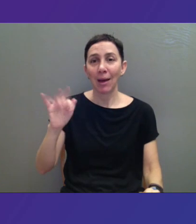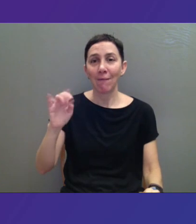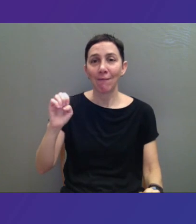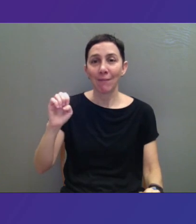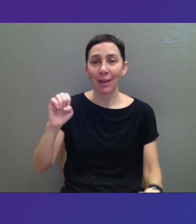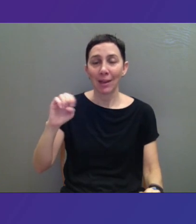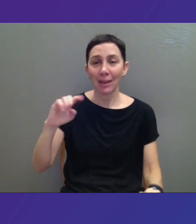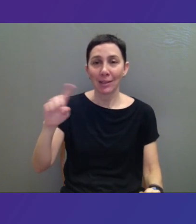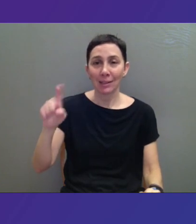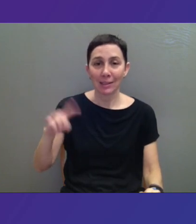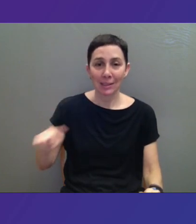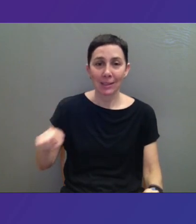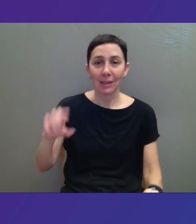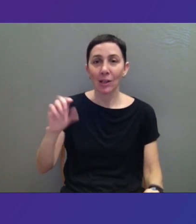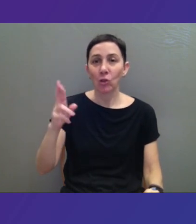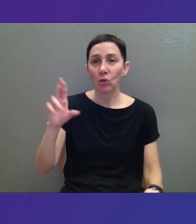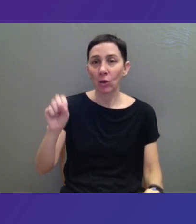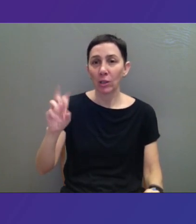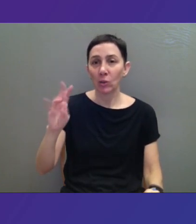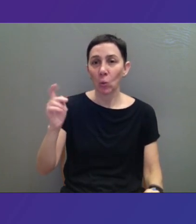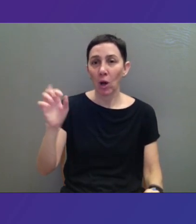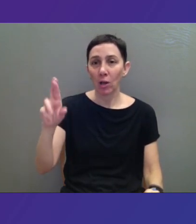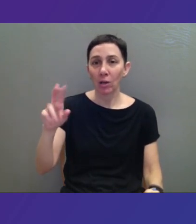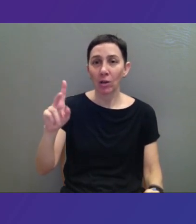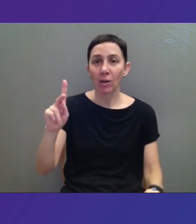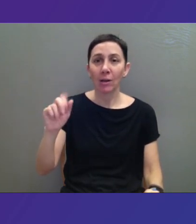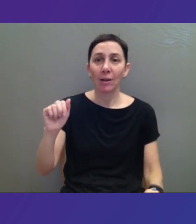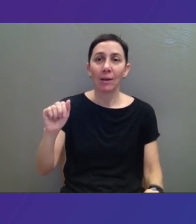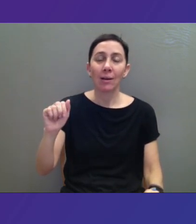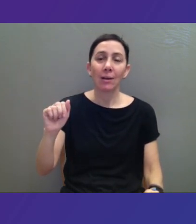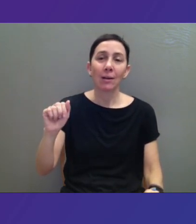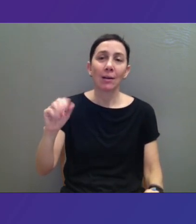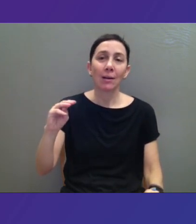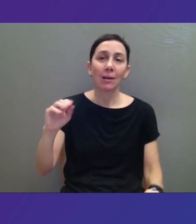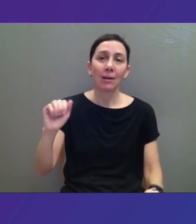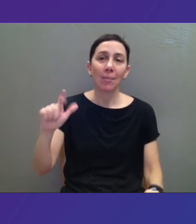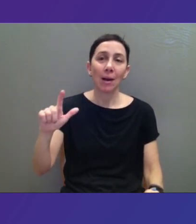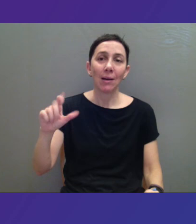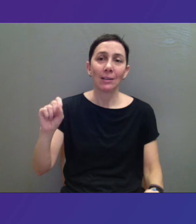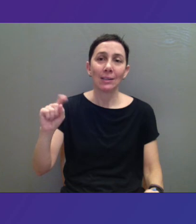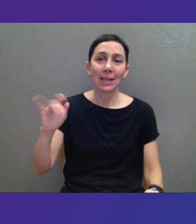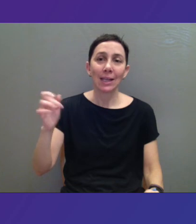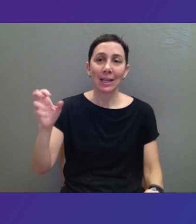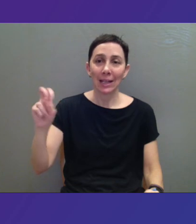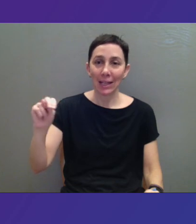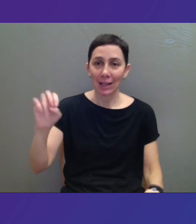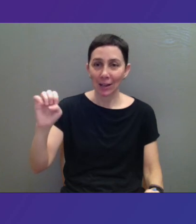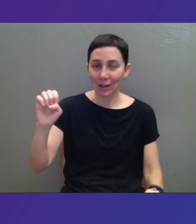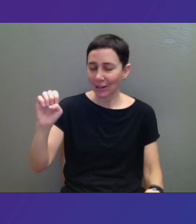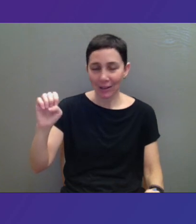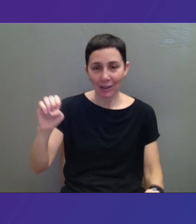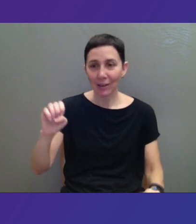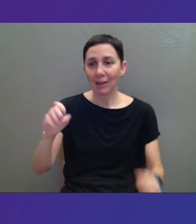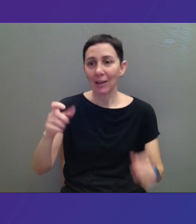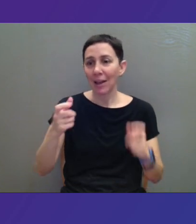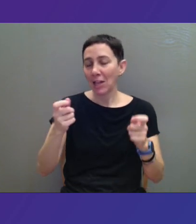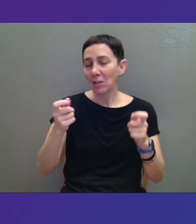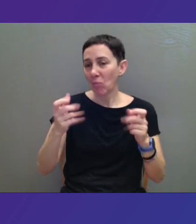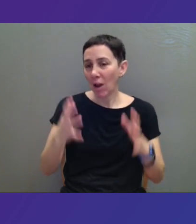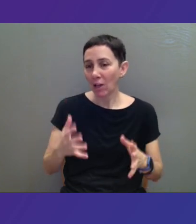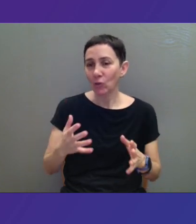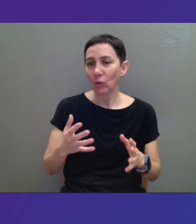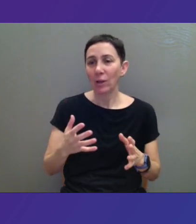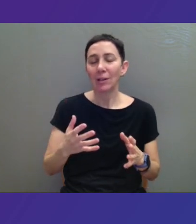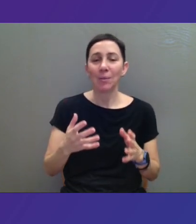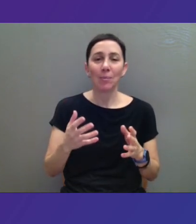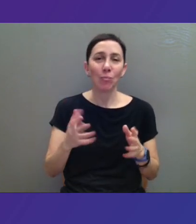Walker, Kamal Sinclair, and Christopher McDowell, and the panel will be moderated by the brilliant Onye Ozuzu.